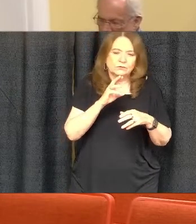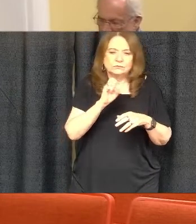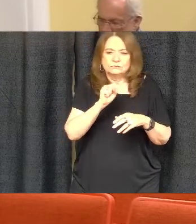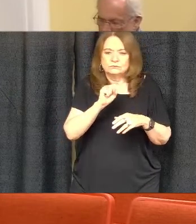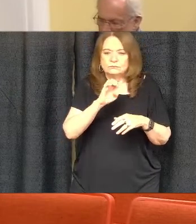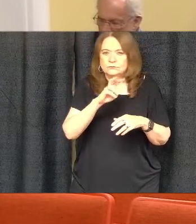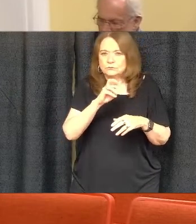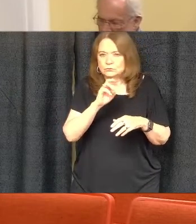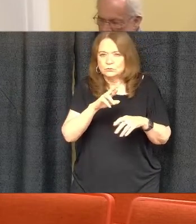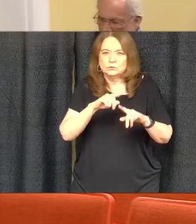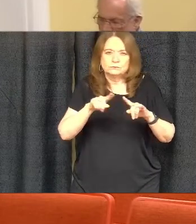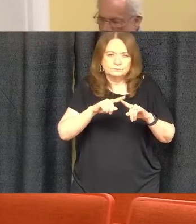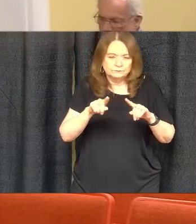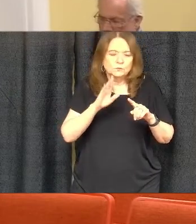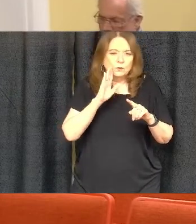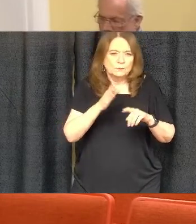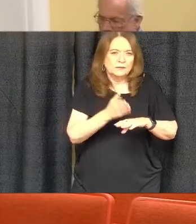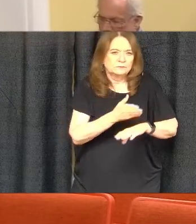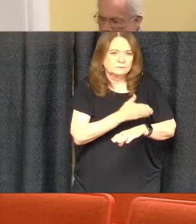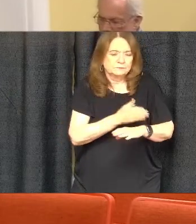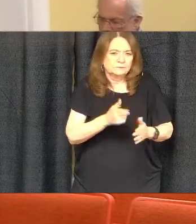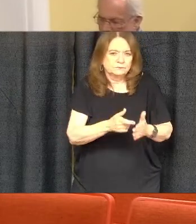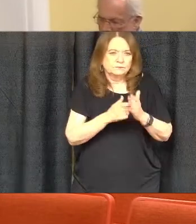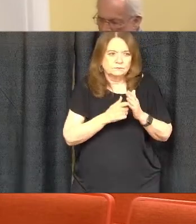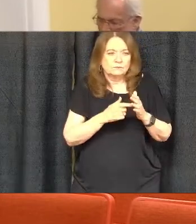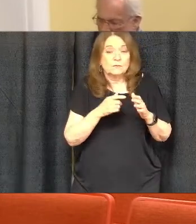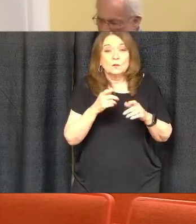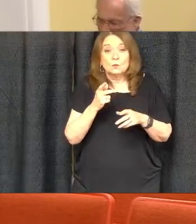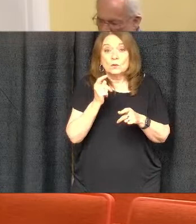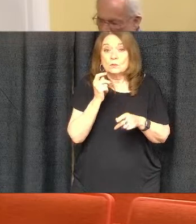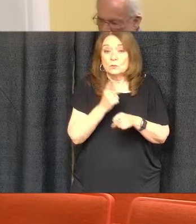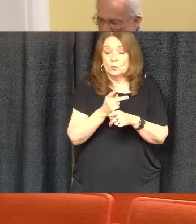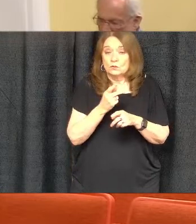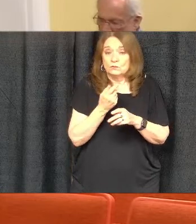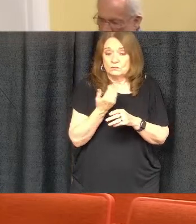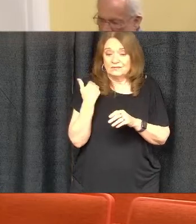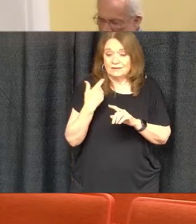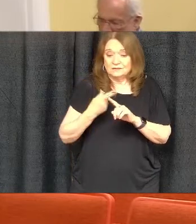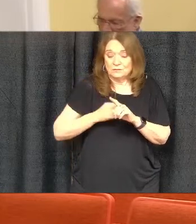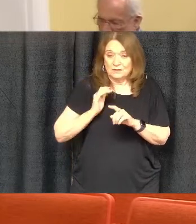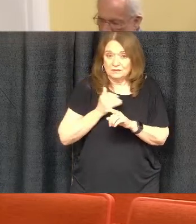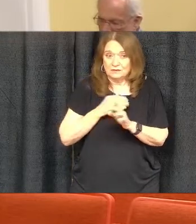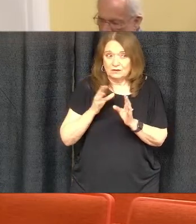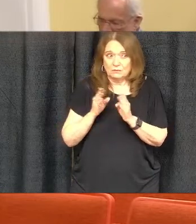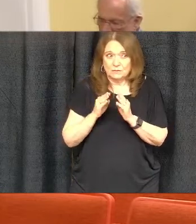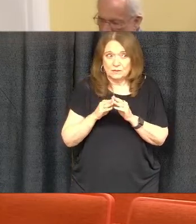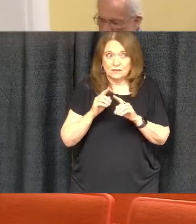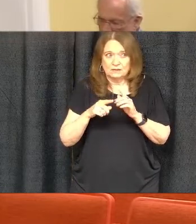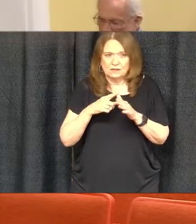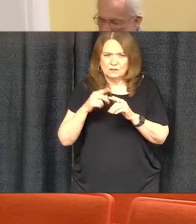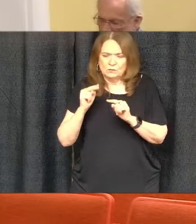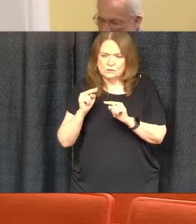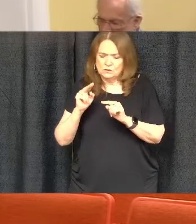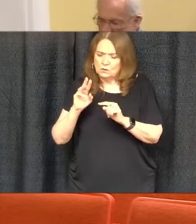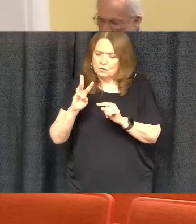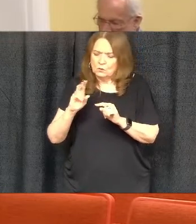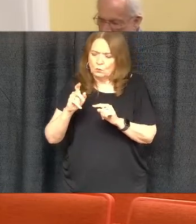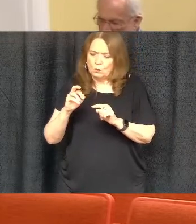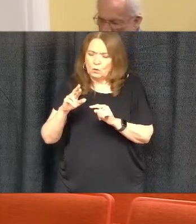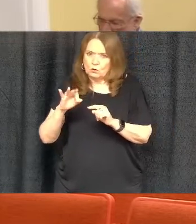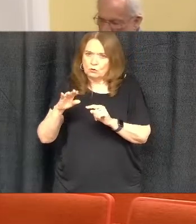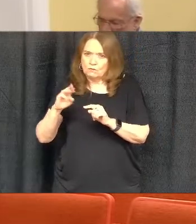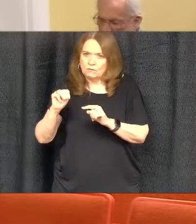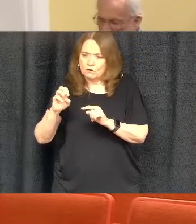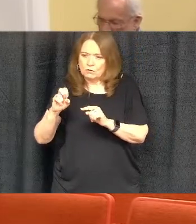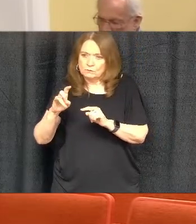needed. We approved at the Planning Commission last month a subdivision just to the north of this known as the Walker Farm subdivision. They were